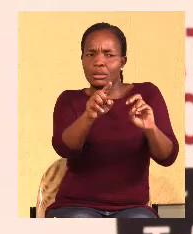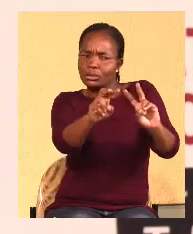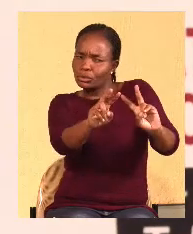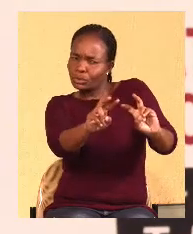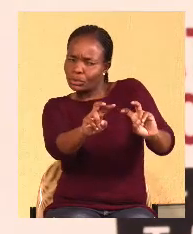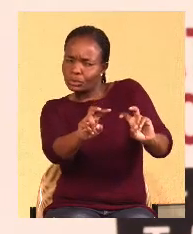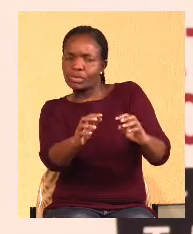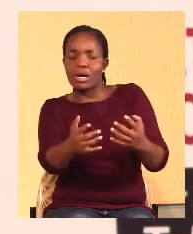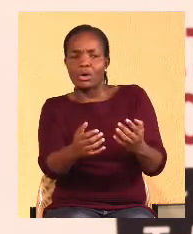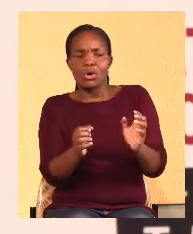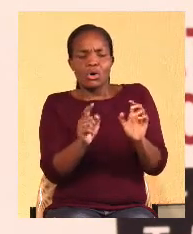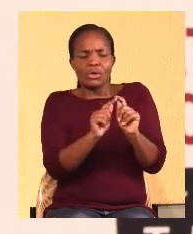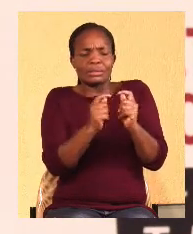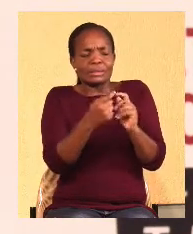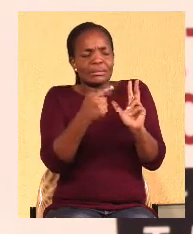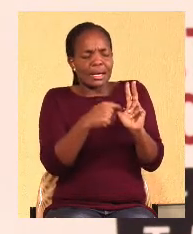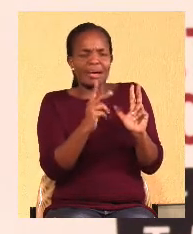also the people which are doing